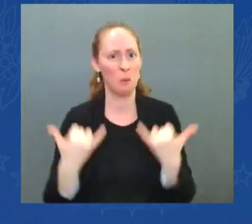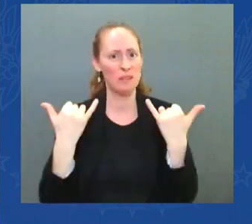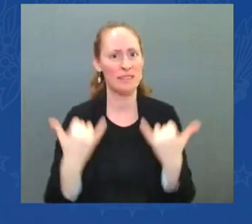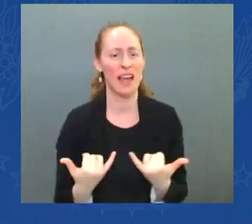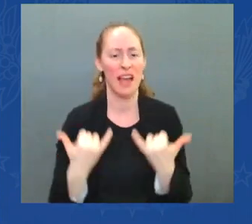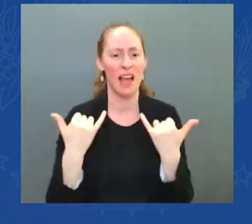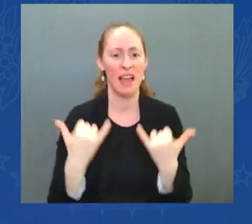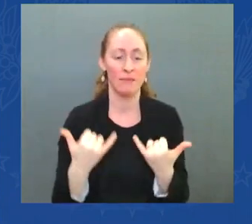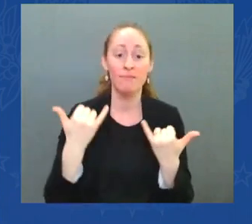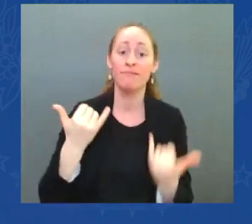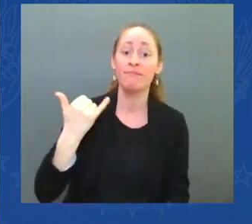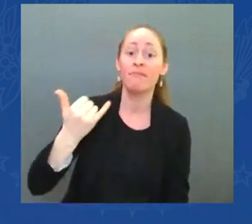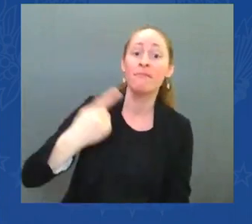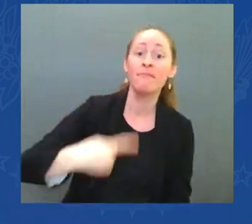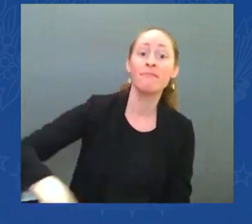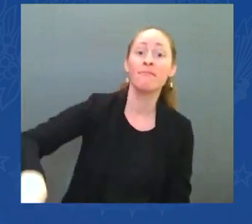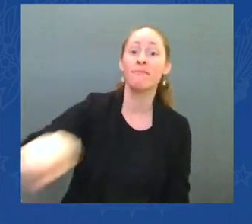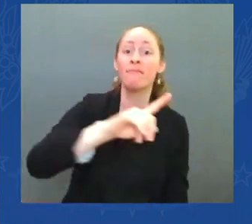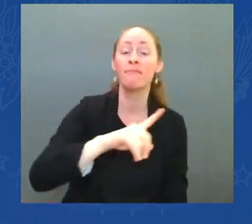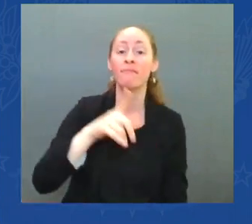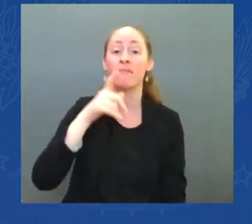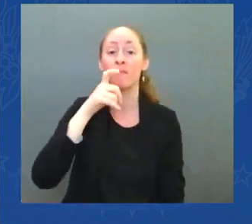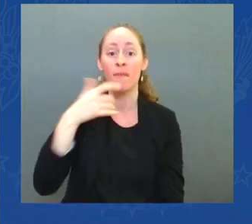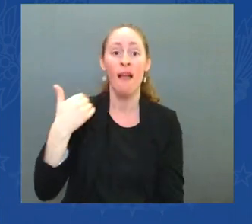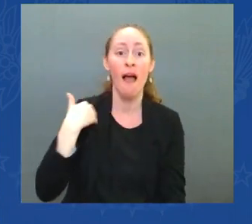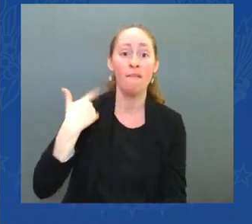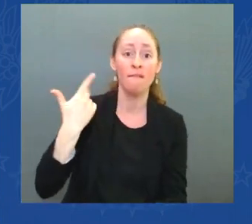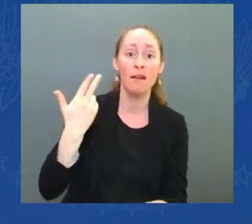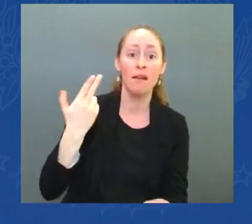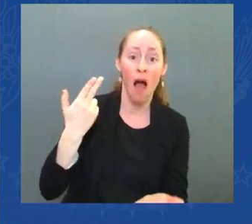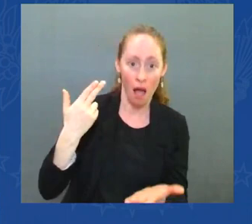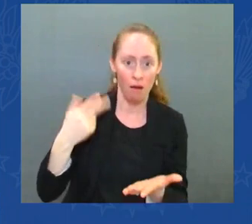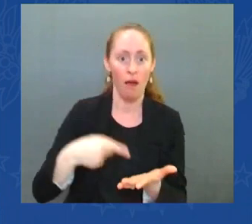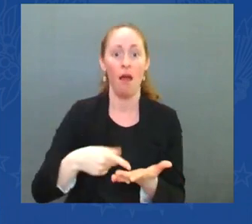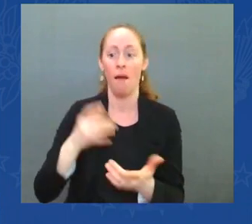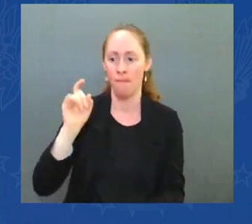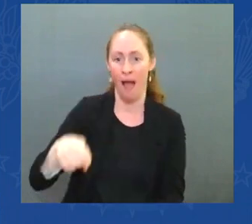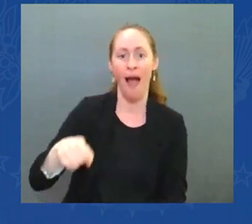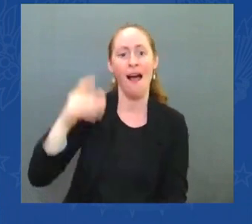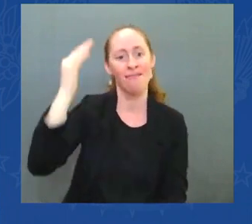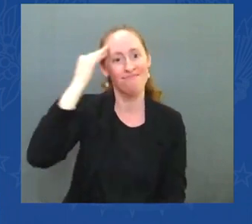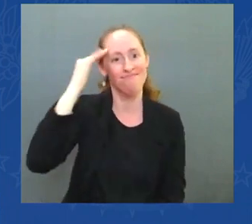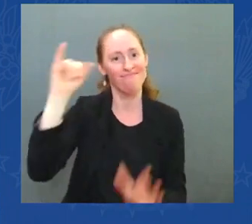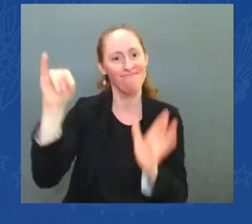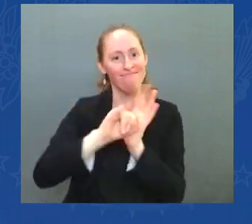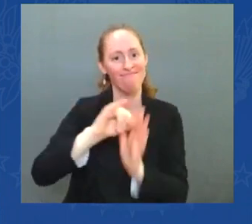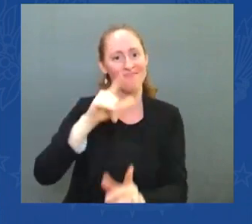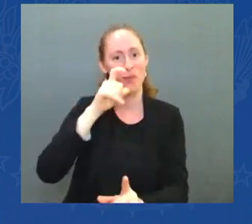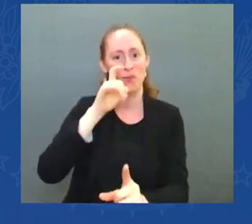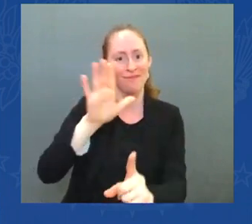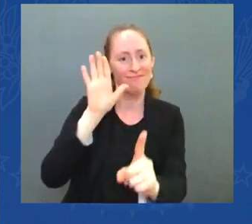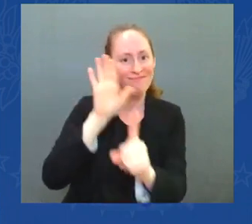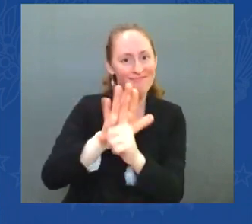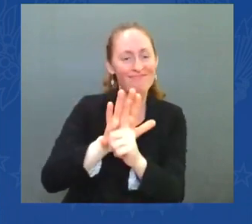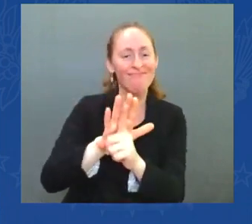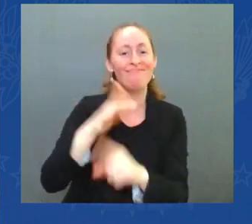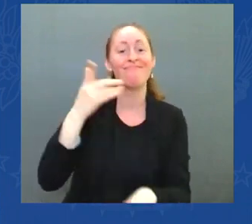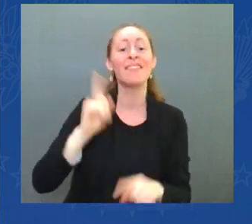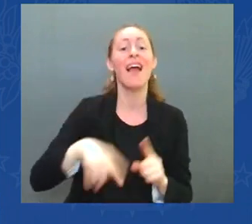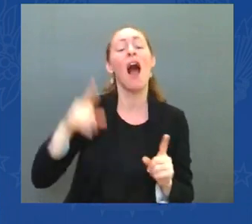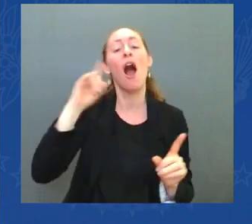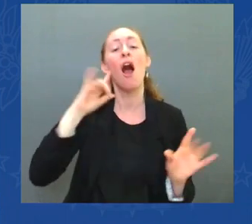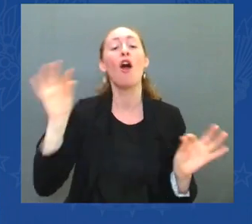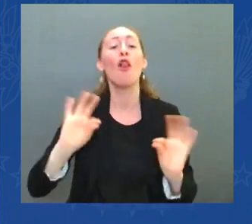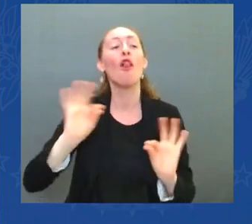being treated like the deadly firearms they are. And if somebody sells a ghost gun to a federally licensed dealer, for example,